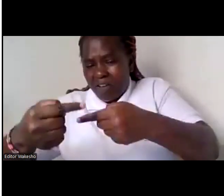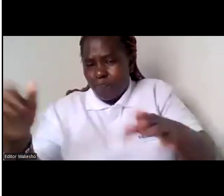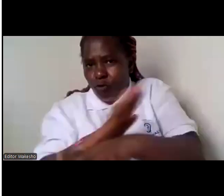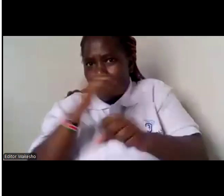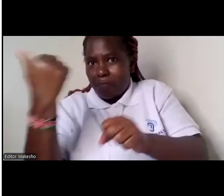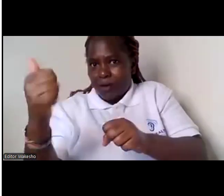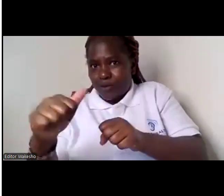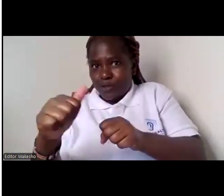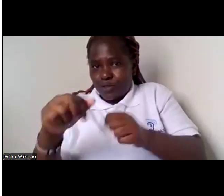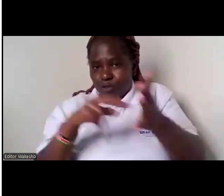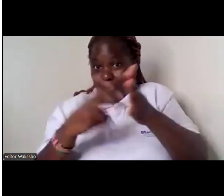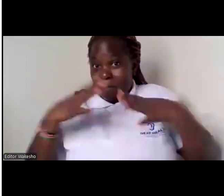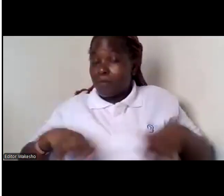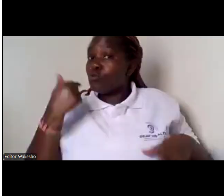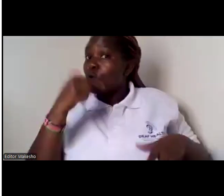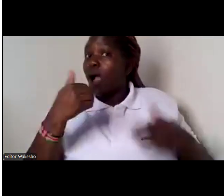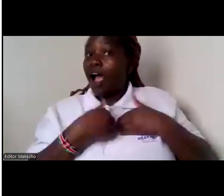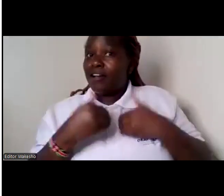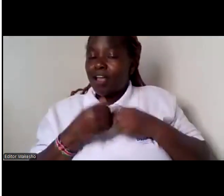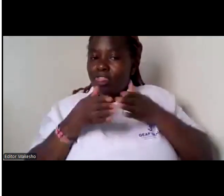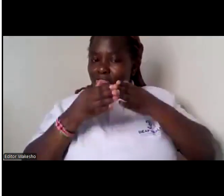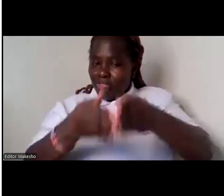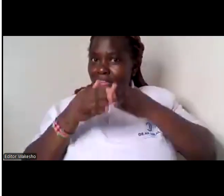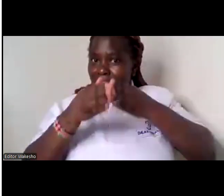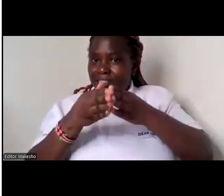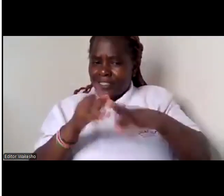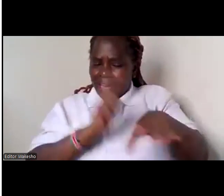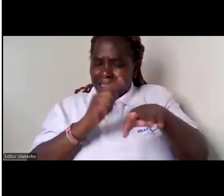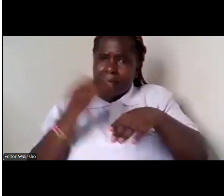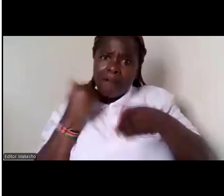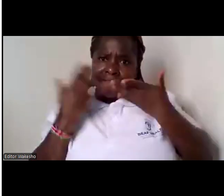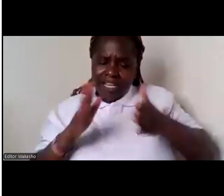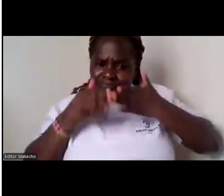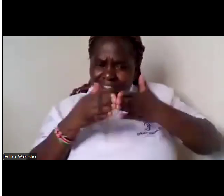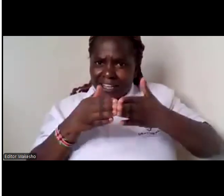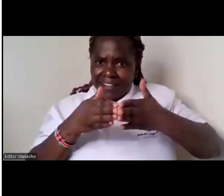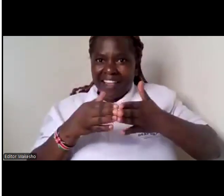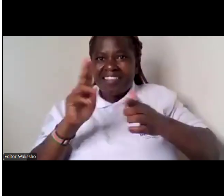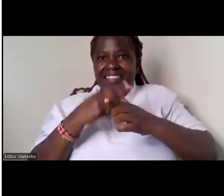So for people who have intercourse either immediately